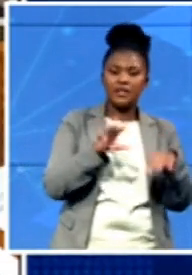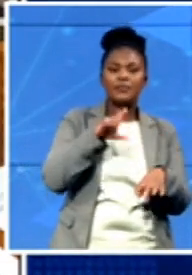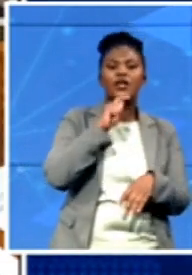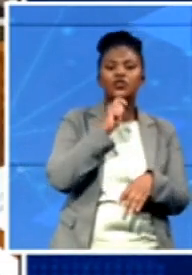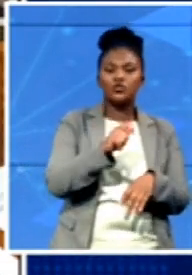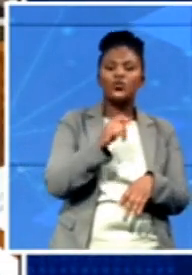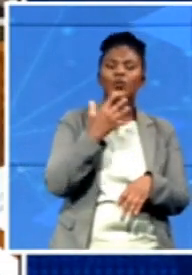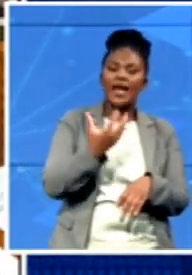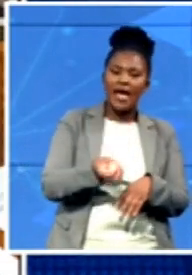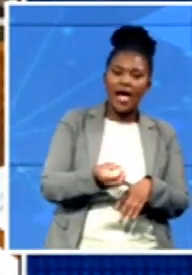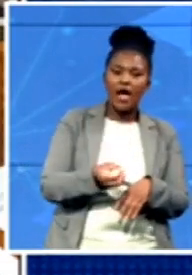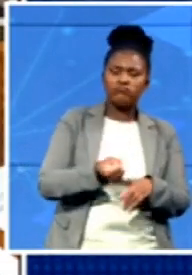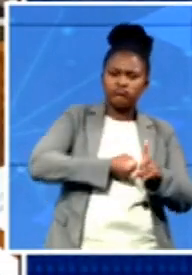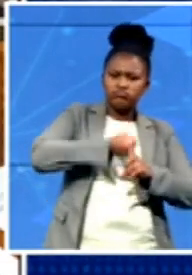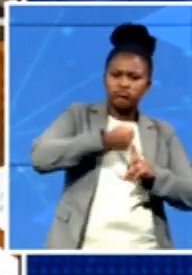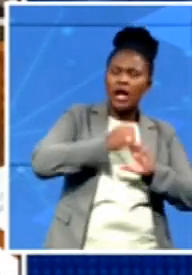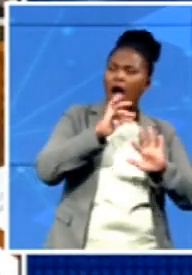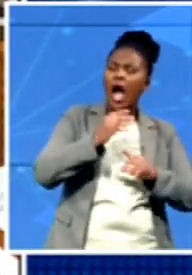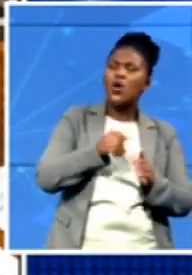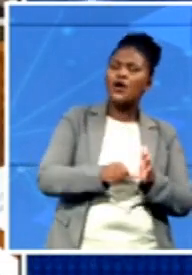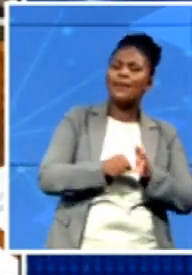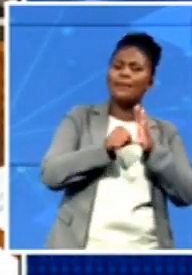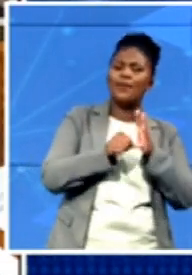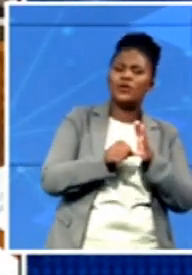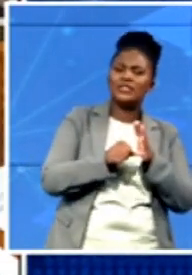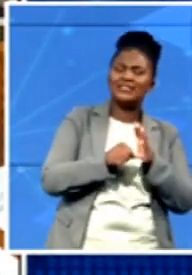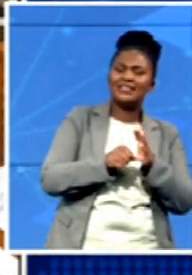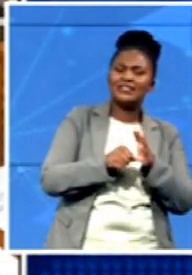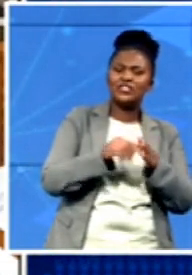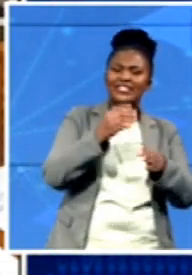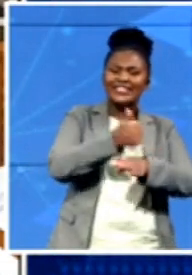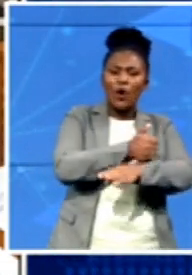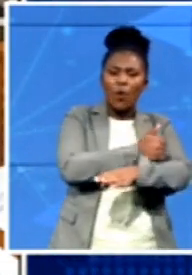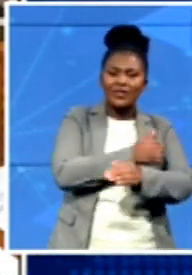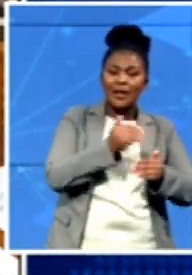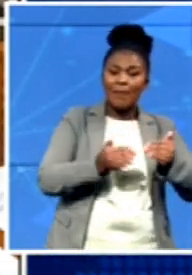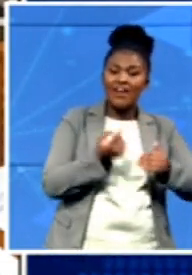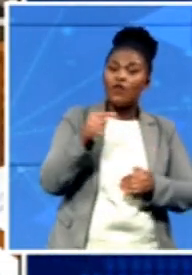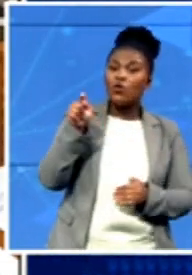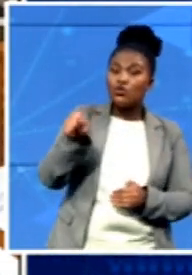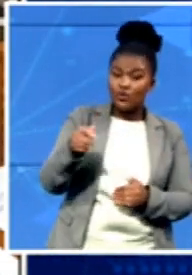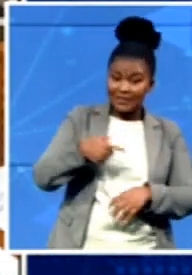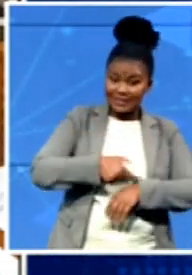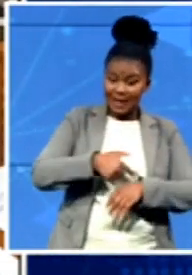important is stakeholder management for you at this time?